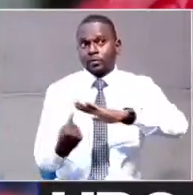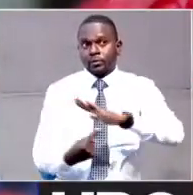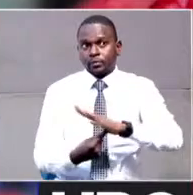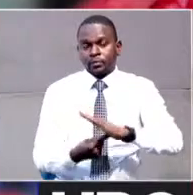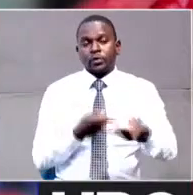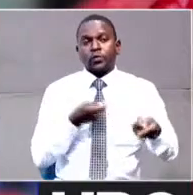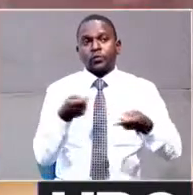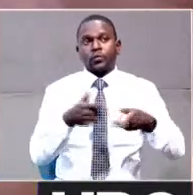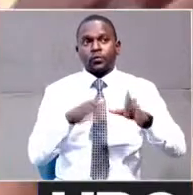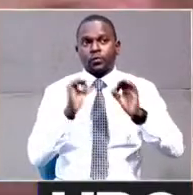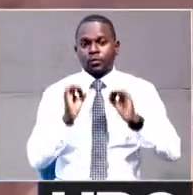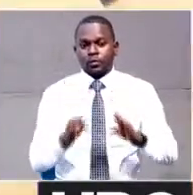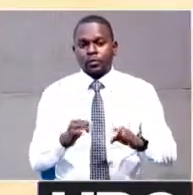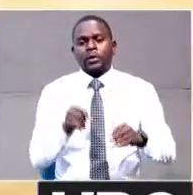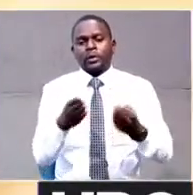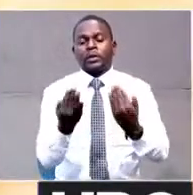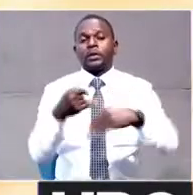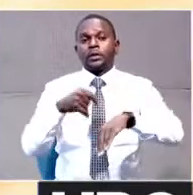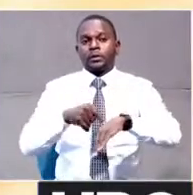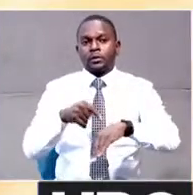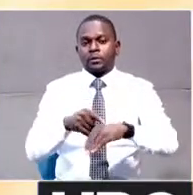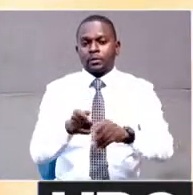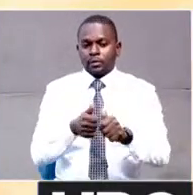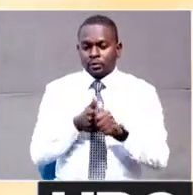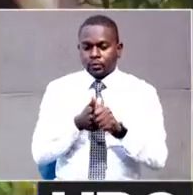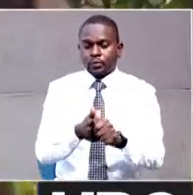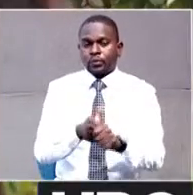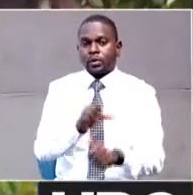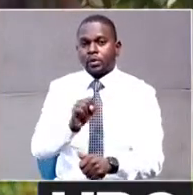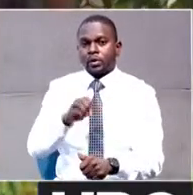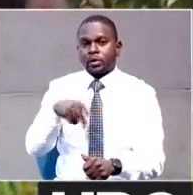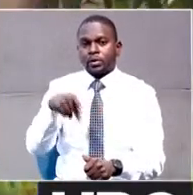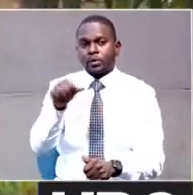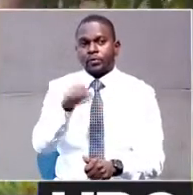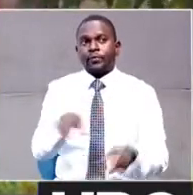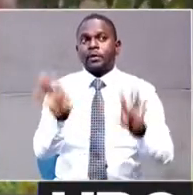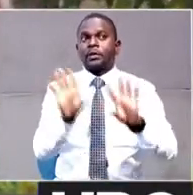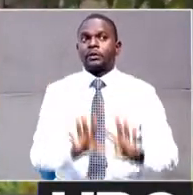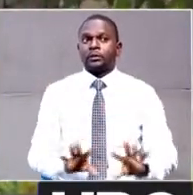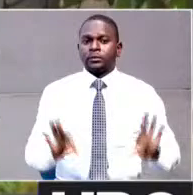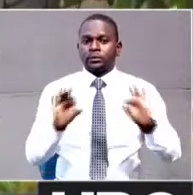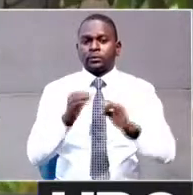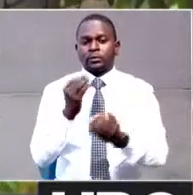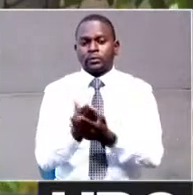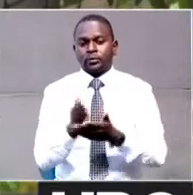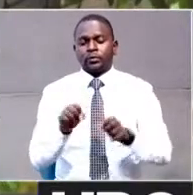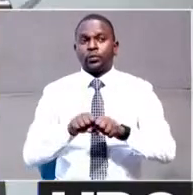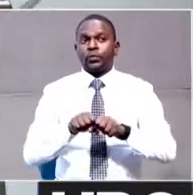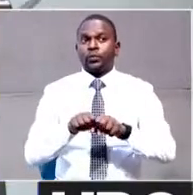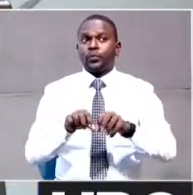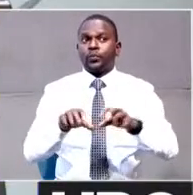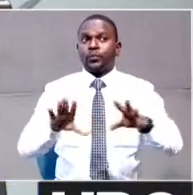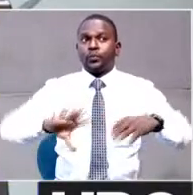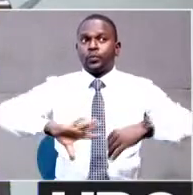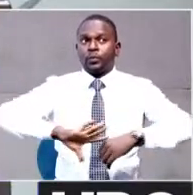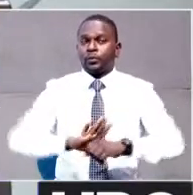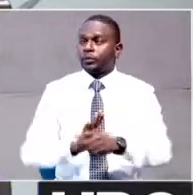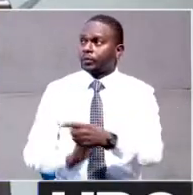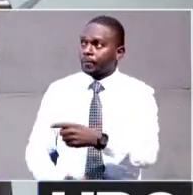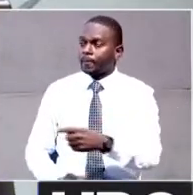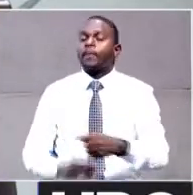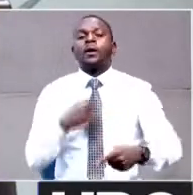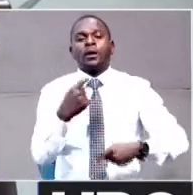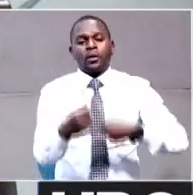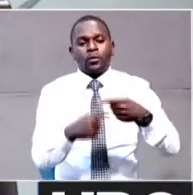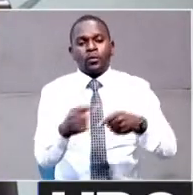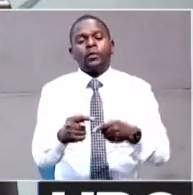of hand. In this period, adherence of SOPs shall be key to stop the further spread of COVID-19. We shall continue